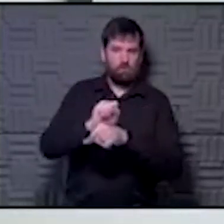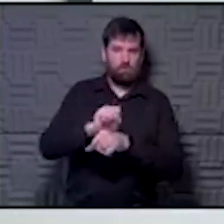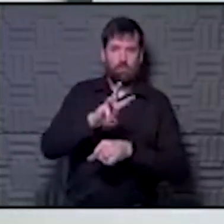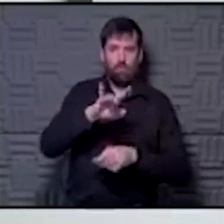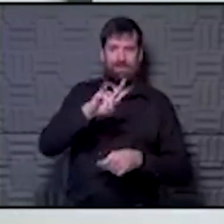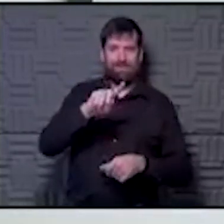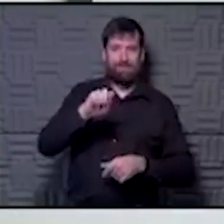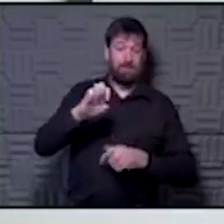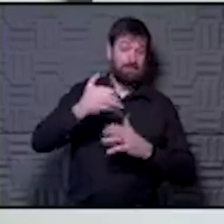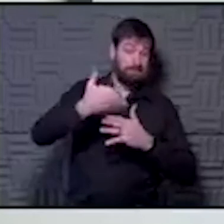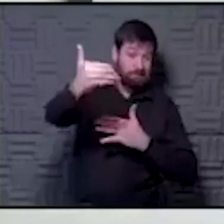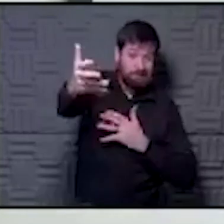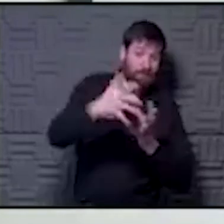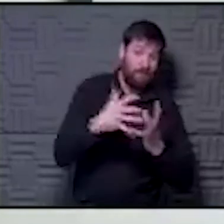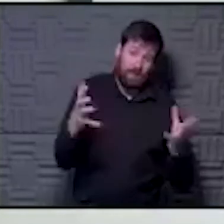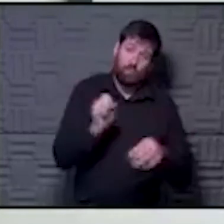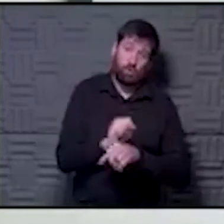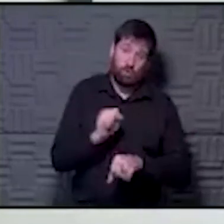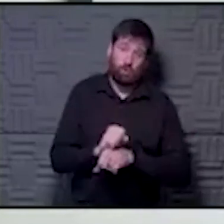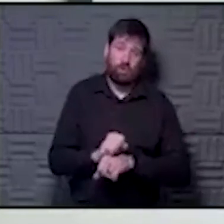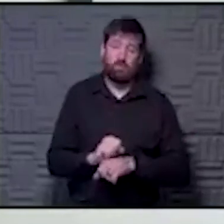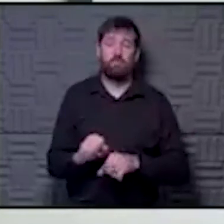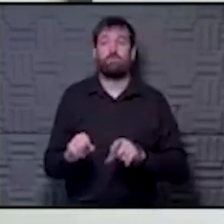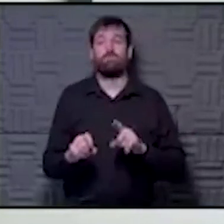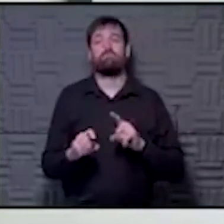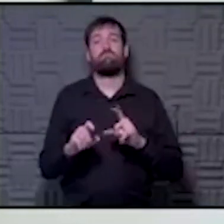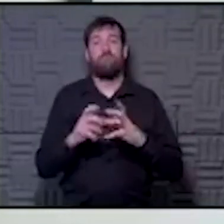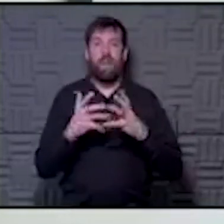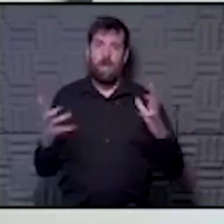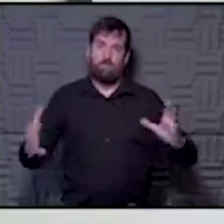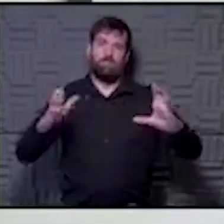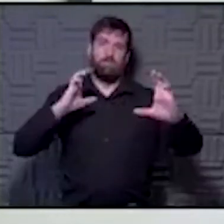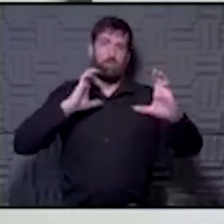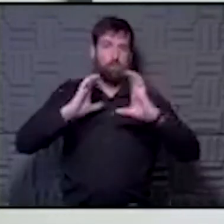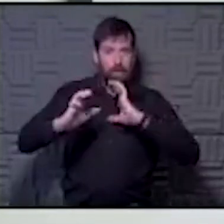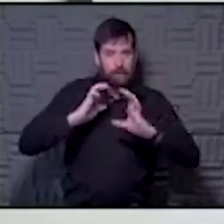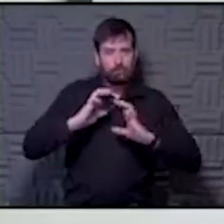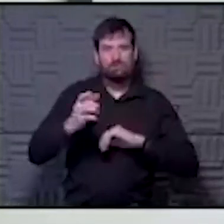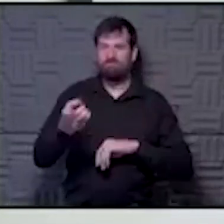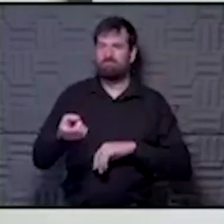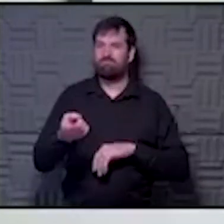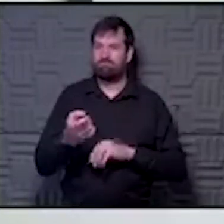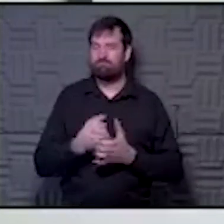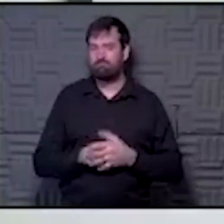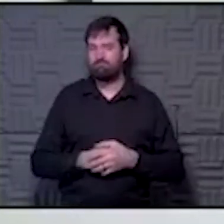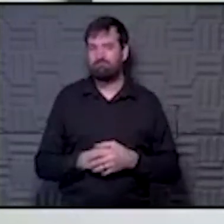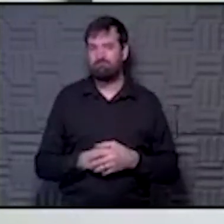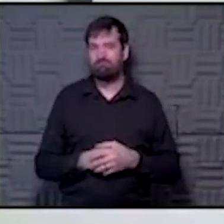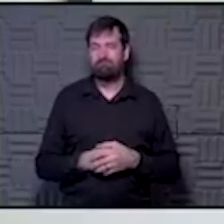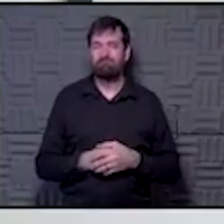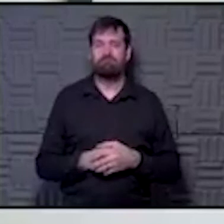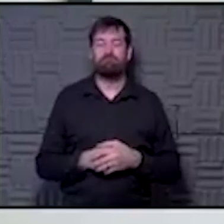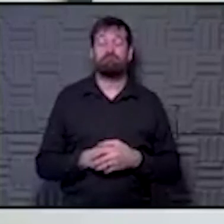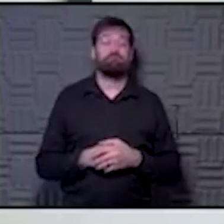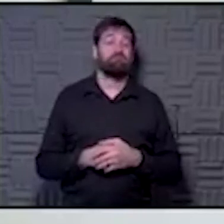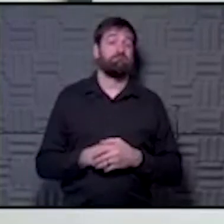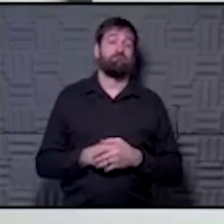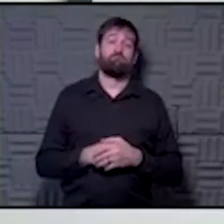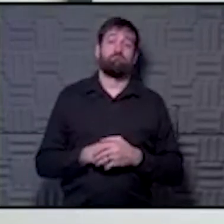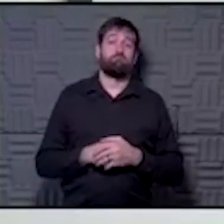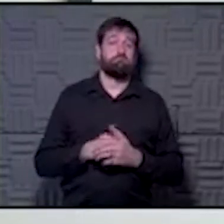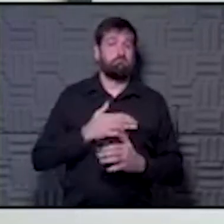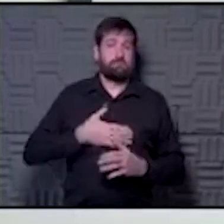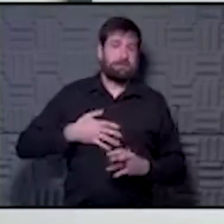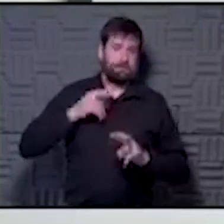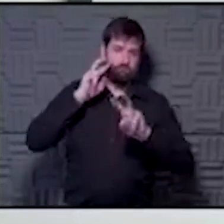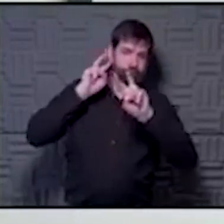ahead as the vaccine comes out, and a lot of communication, as one of the questions implied. So we just ask people to keep their eyes and